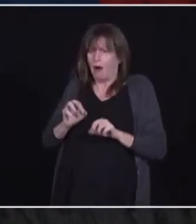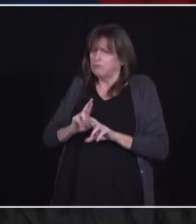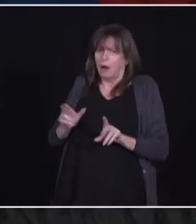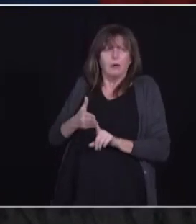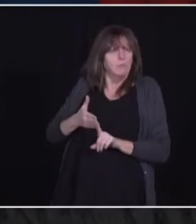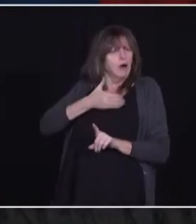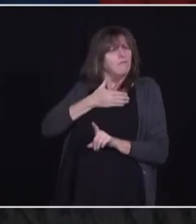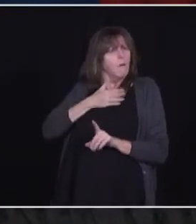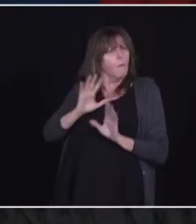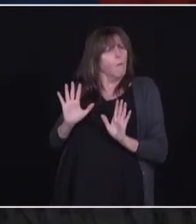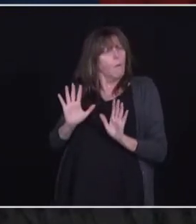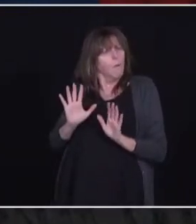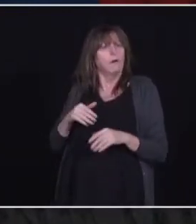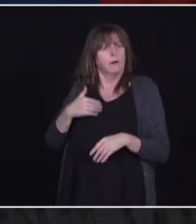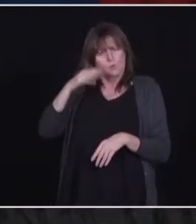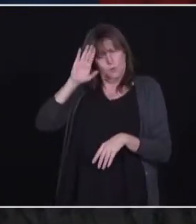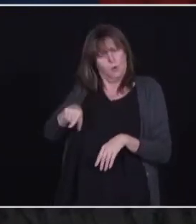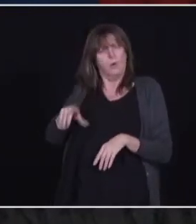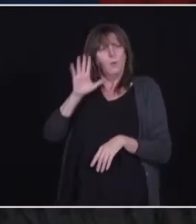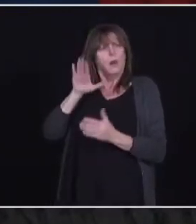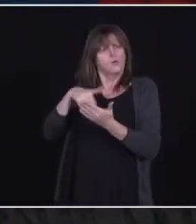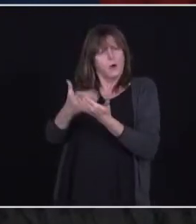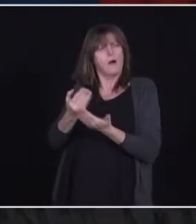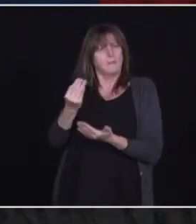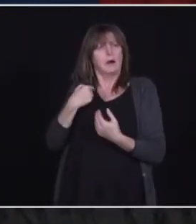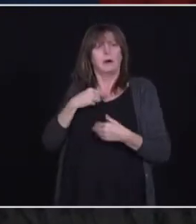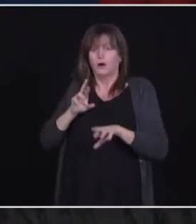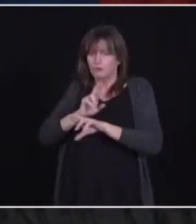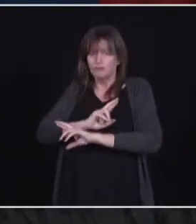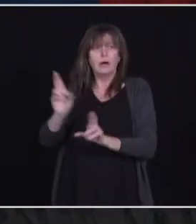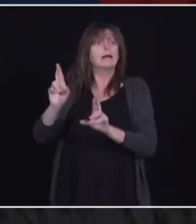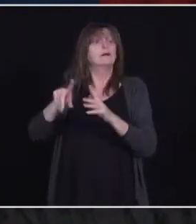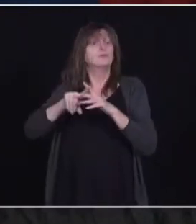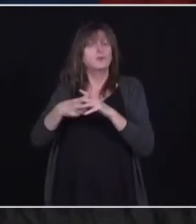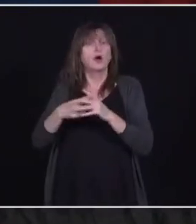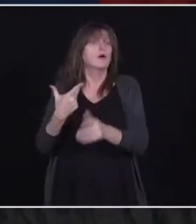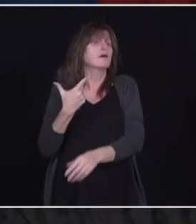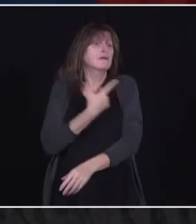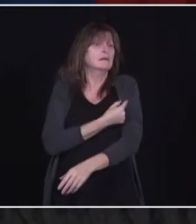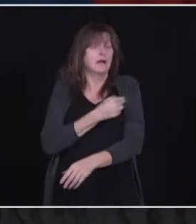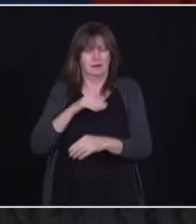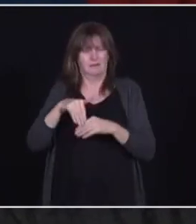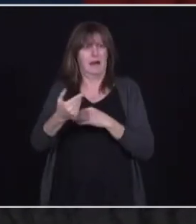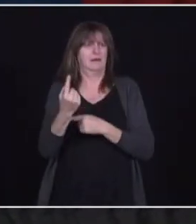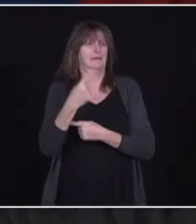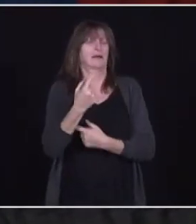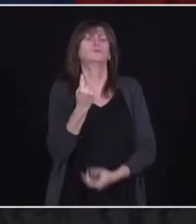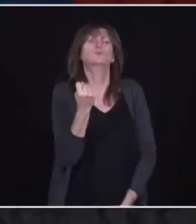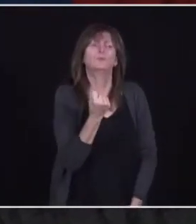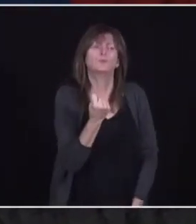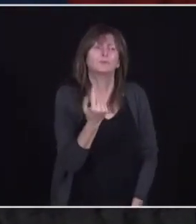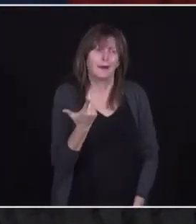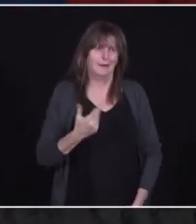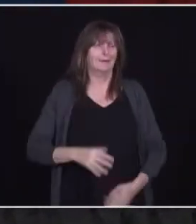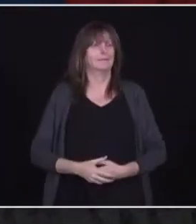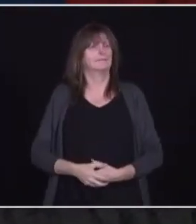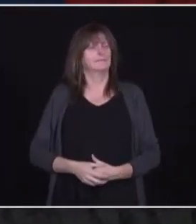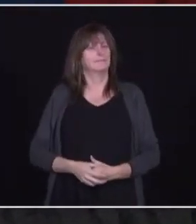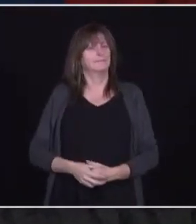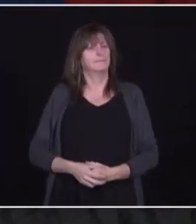do, we are ready to start vaccinations on Tuesday. And can I just come on to that and say, you know, the people that are at the point of the